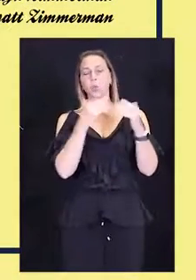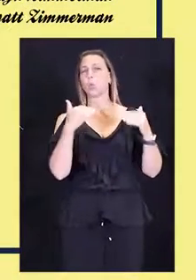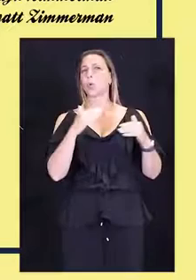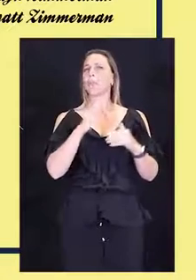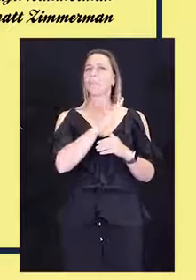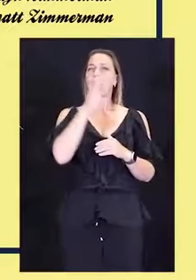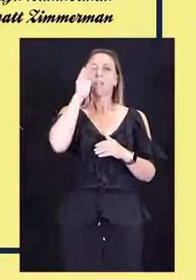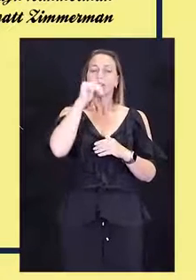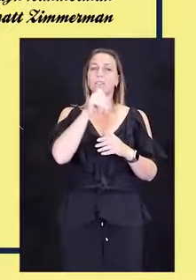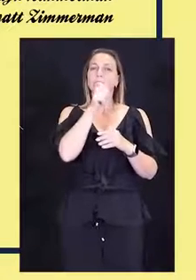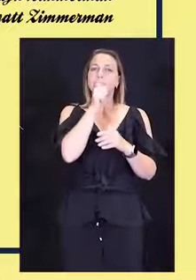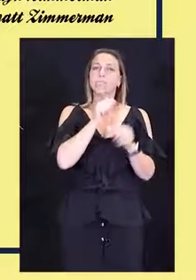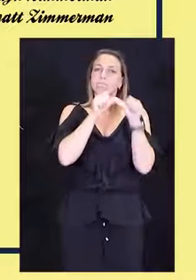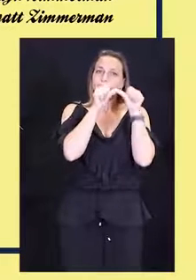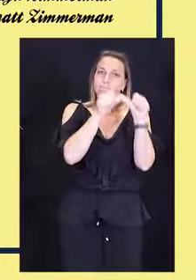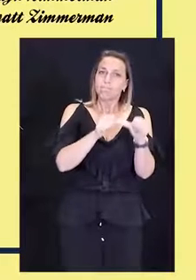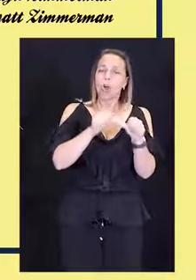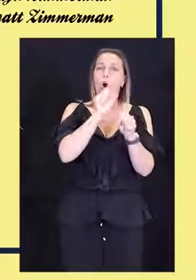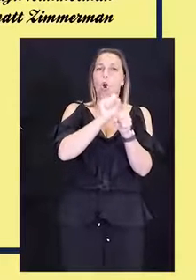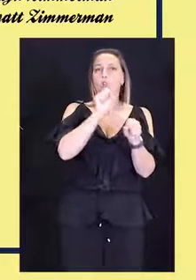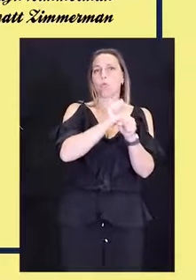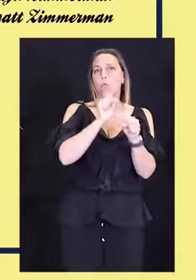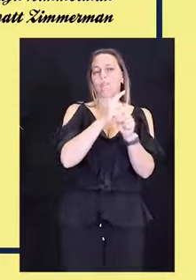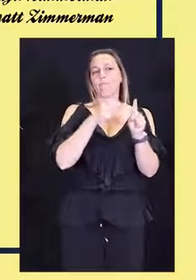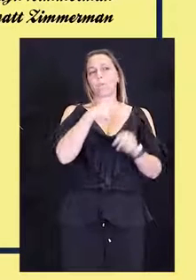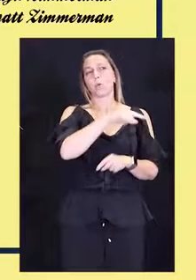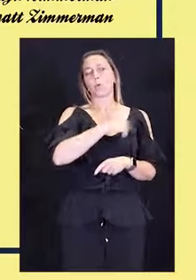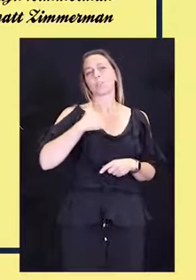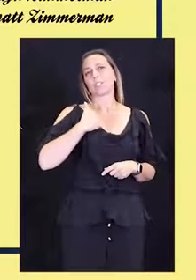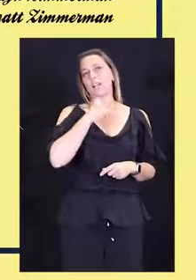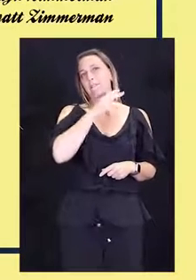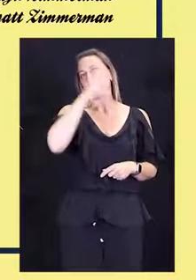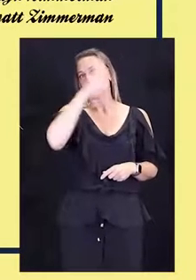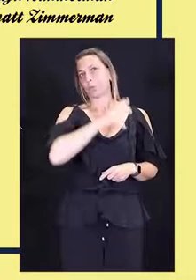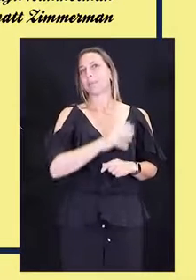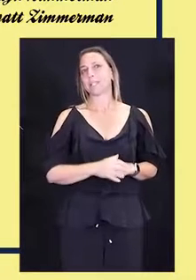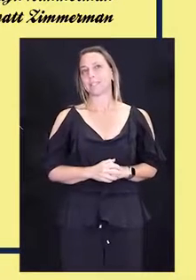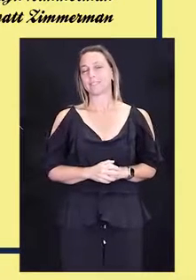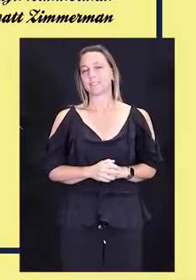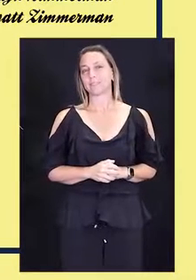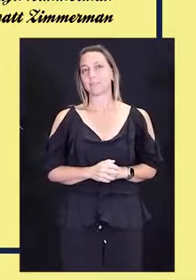dedication, hard work, and commitment made by these young men and women.